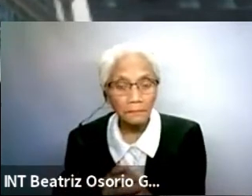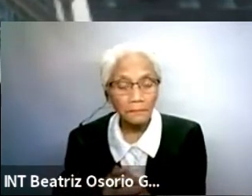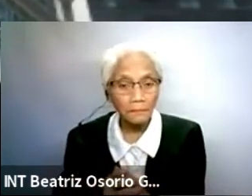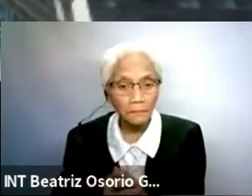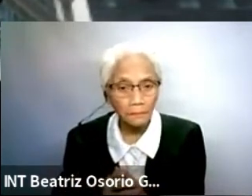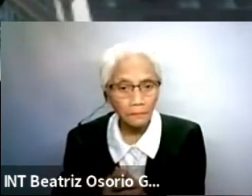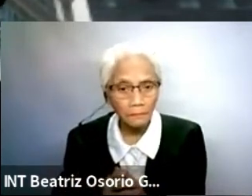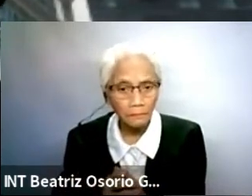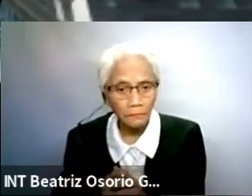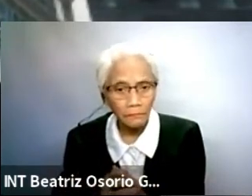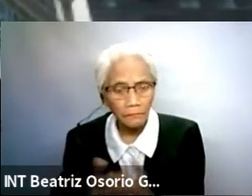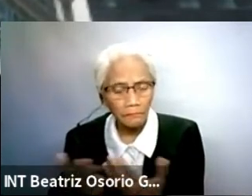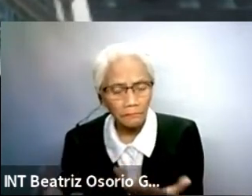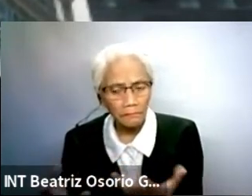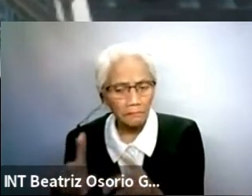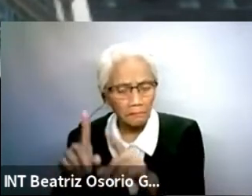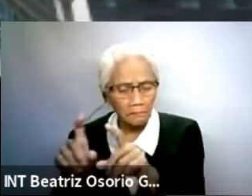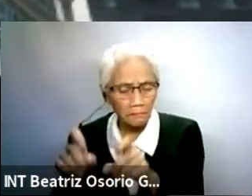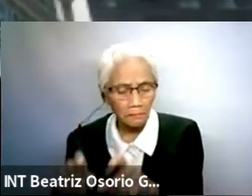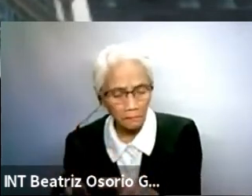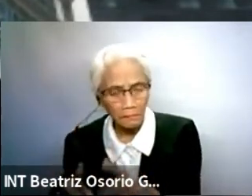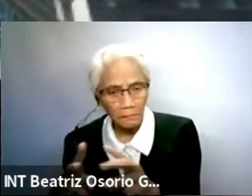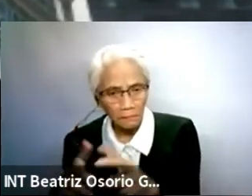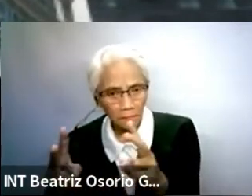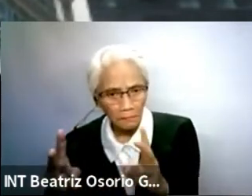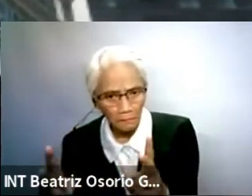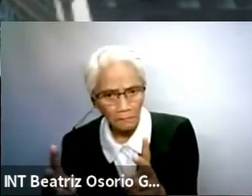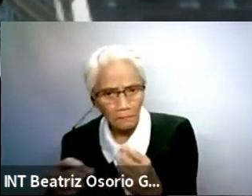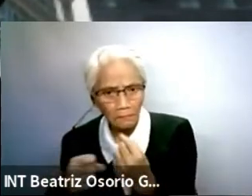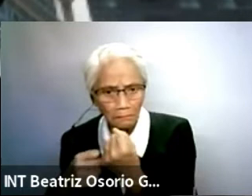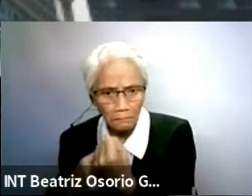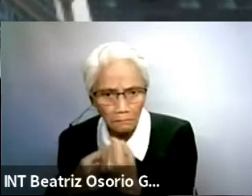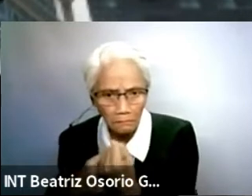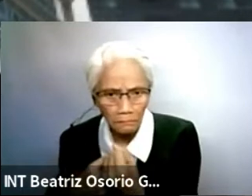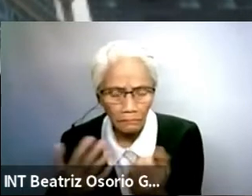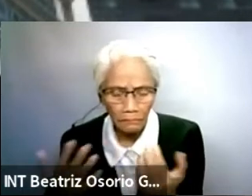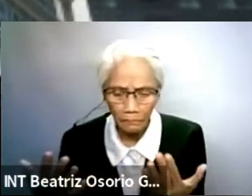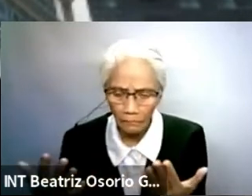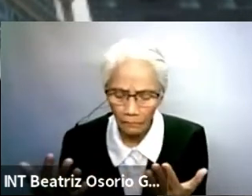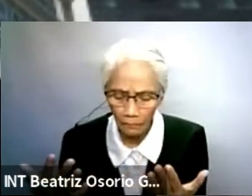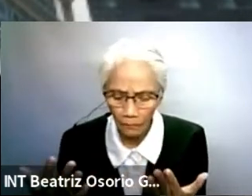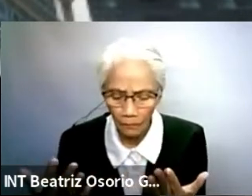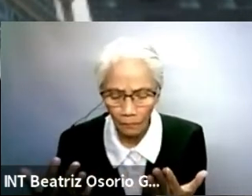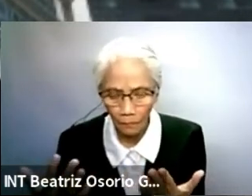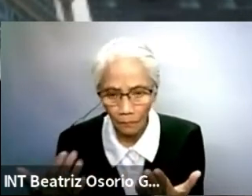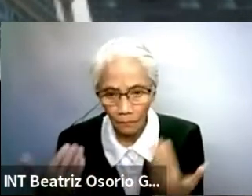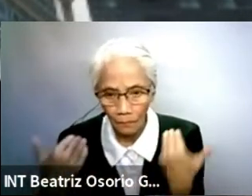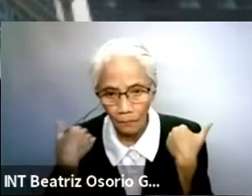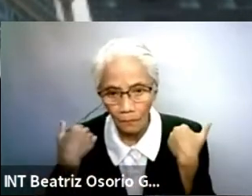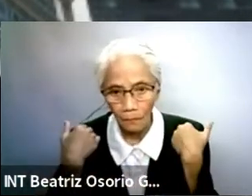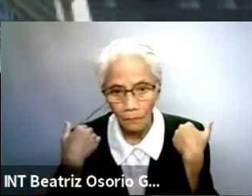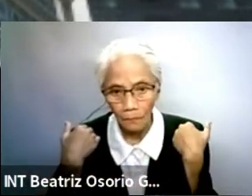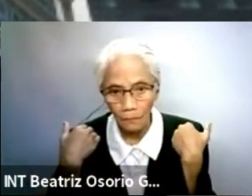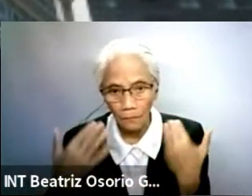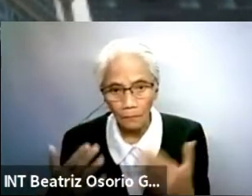the question is very important in itself. I think that various platforms in ASEAN